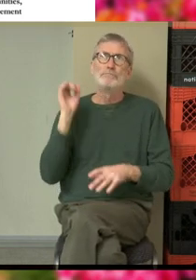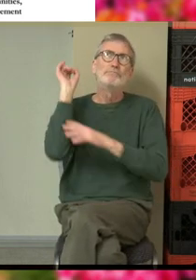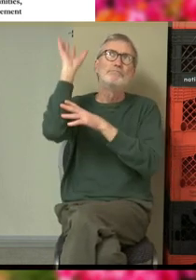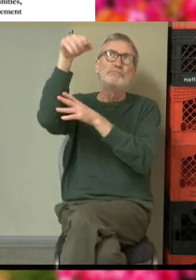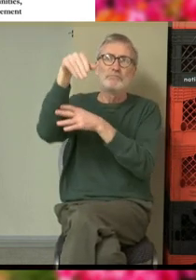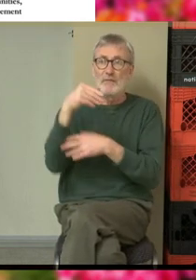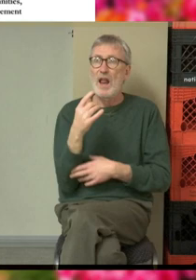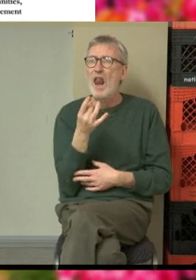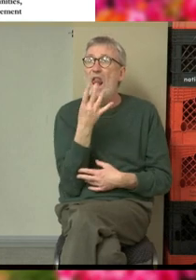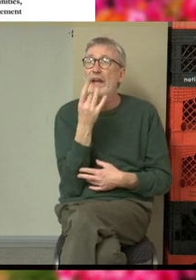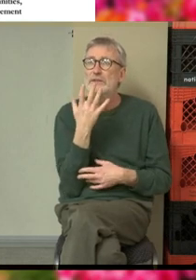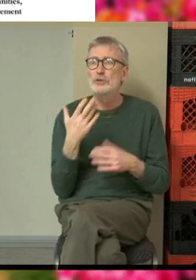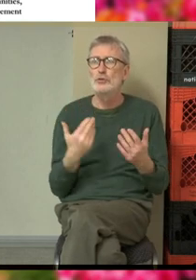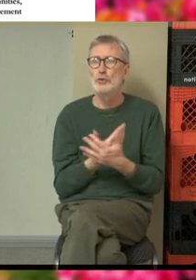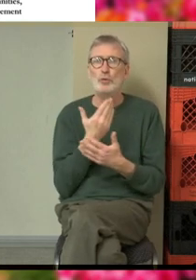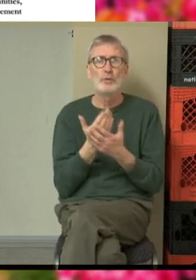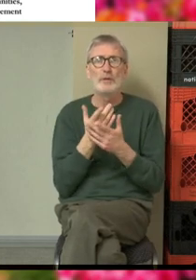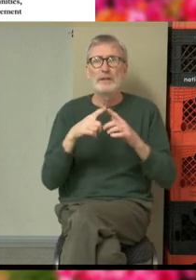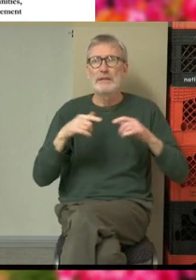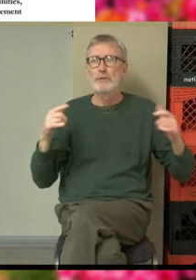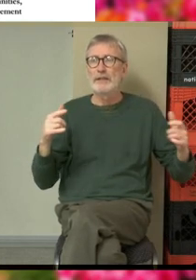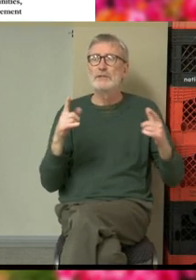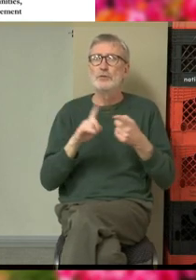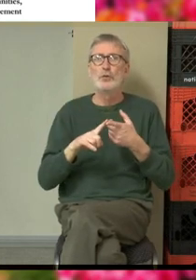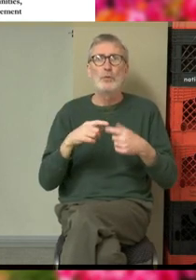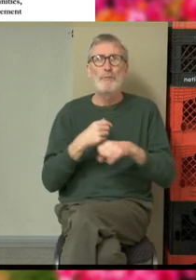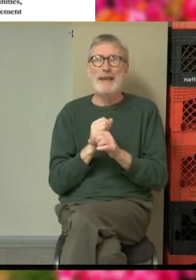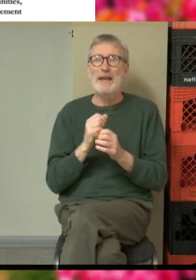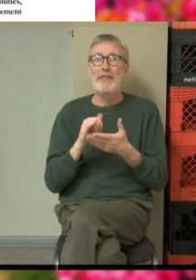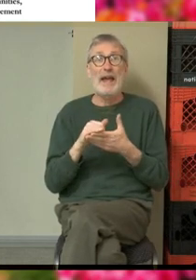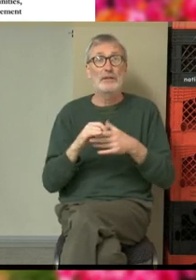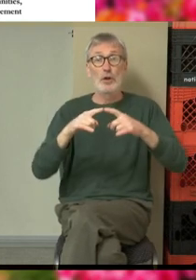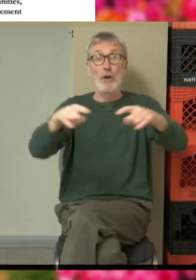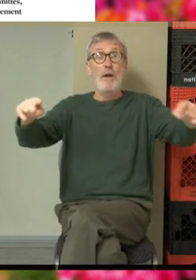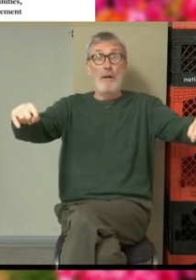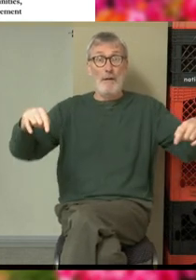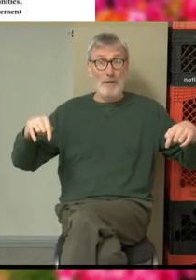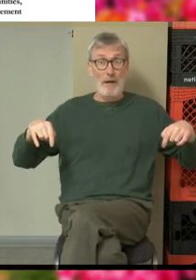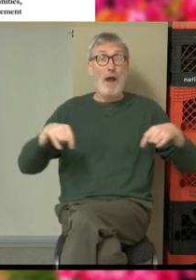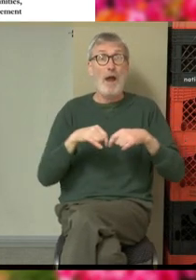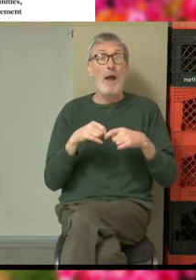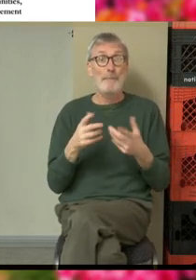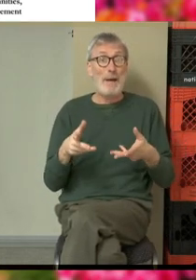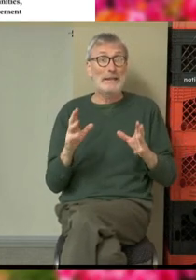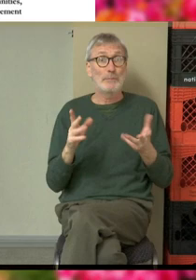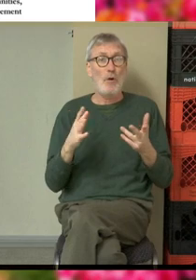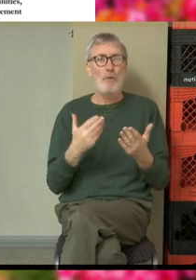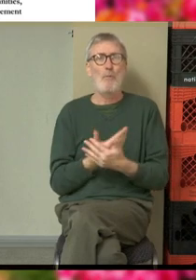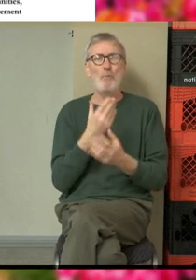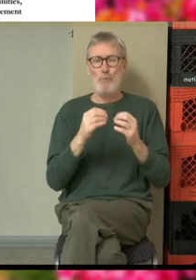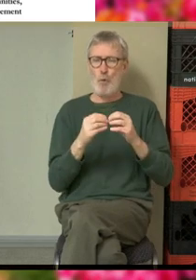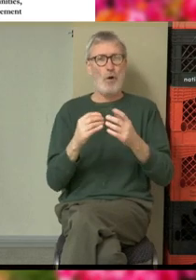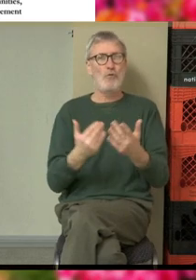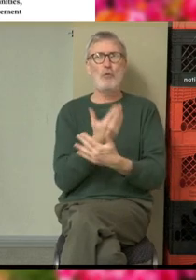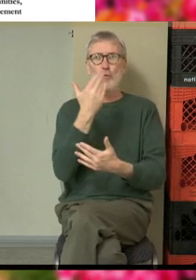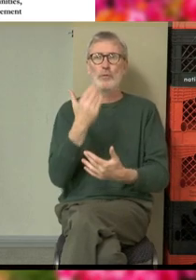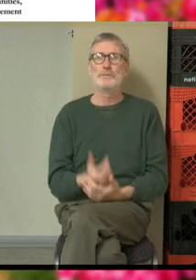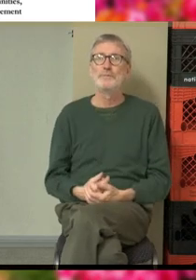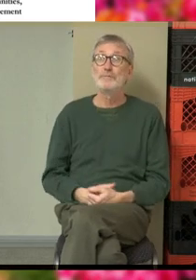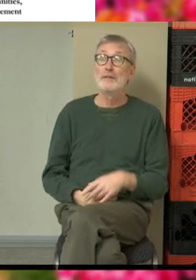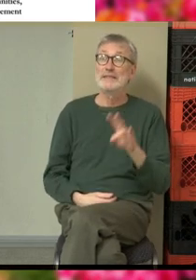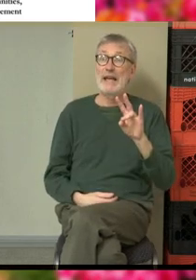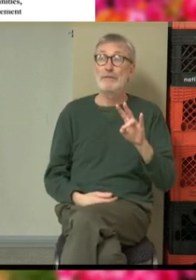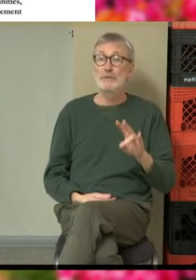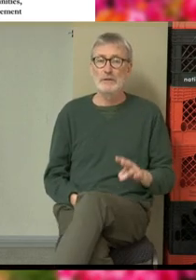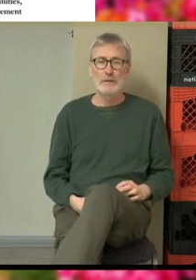lighting, all of those things to bring the courts up to date. Number